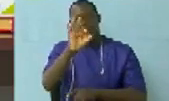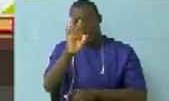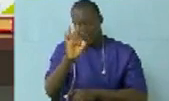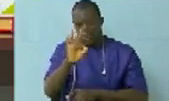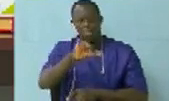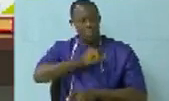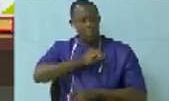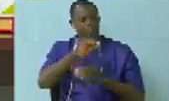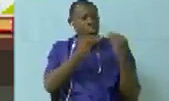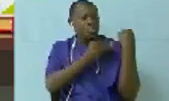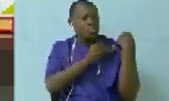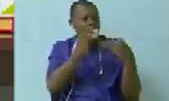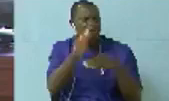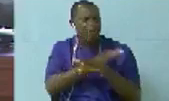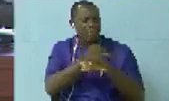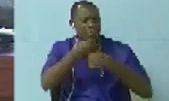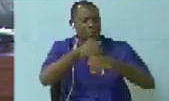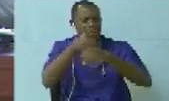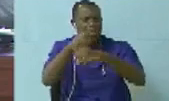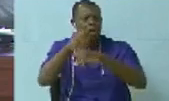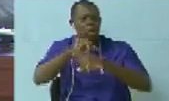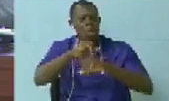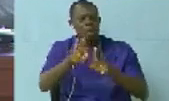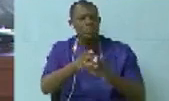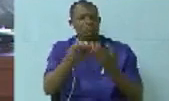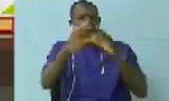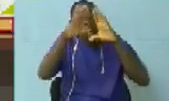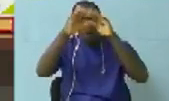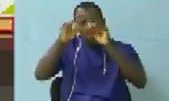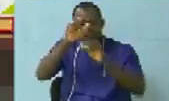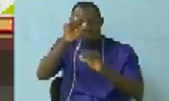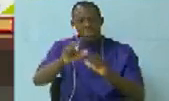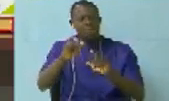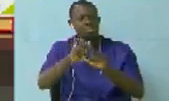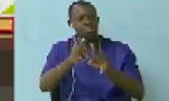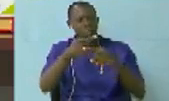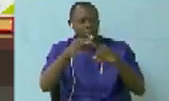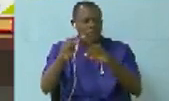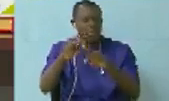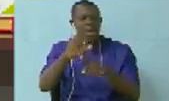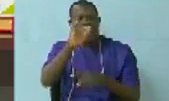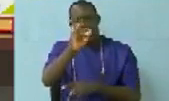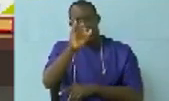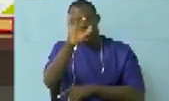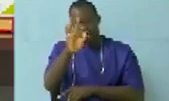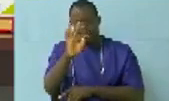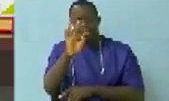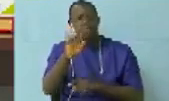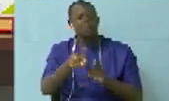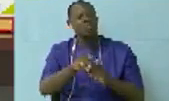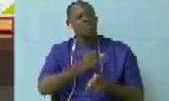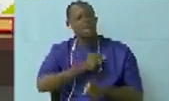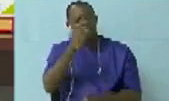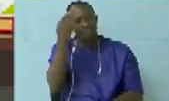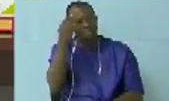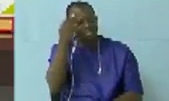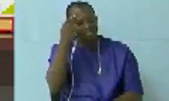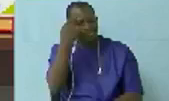ke karandi IT lela. And then in I think in